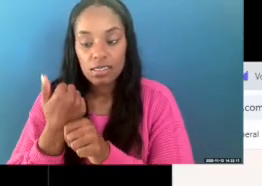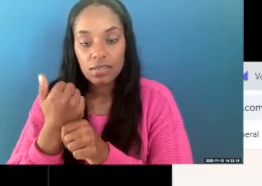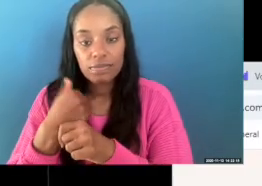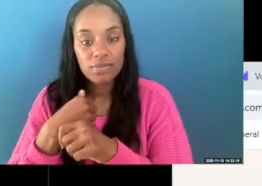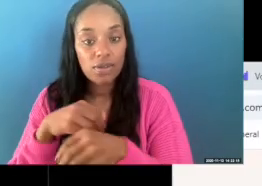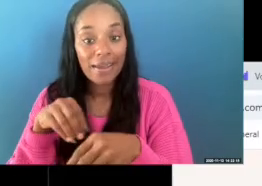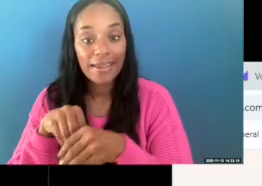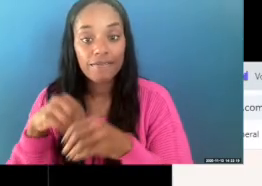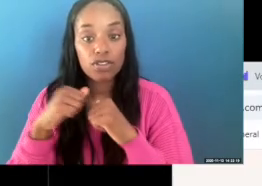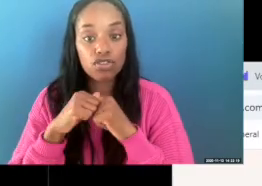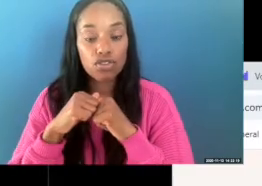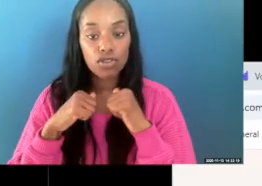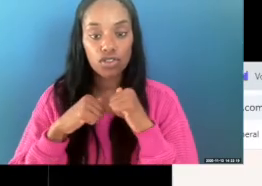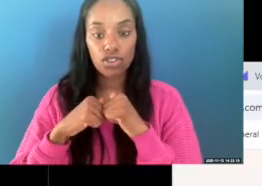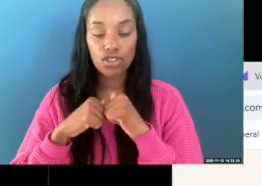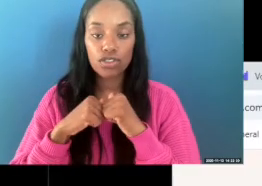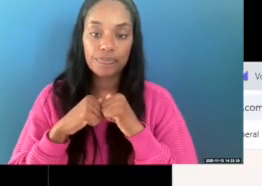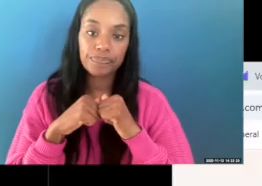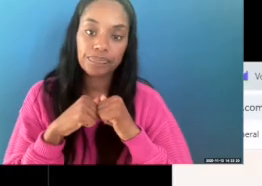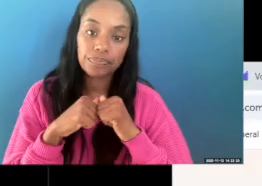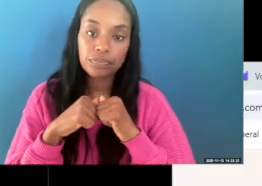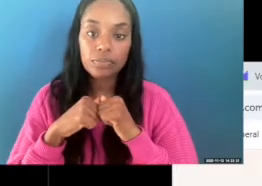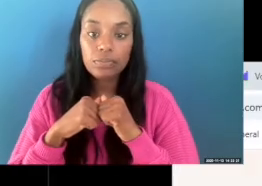So yeah, for infrastructure.